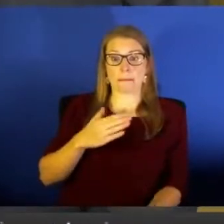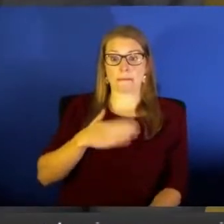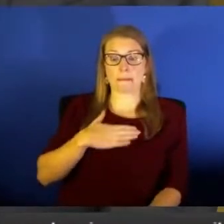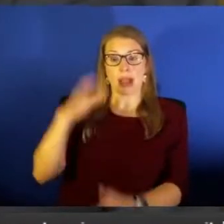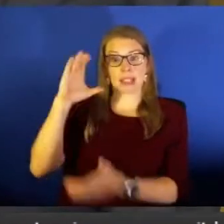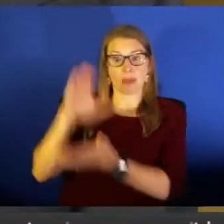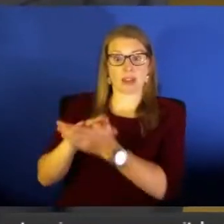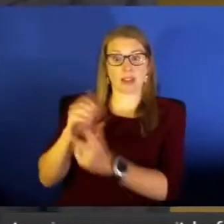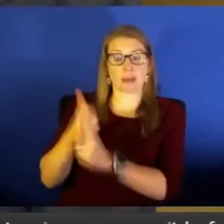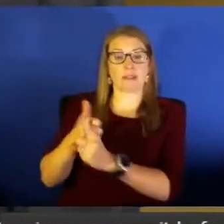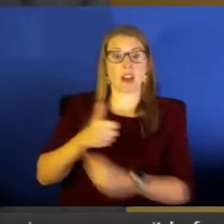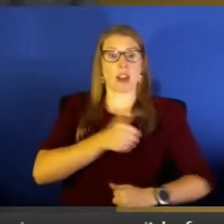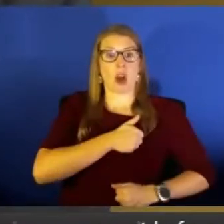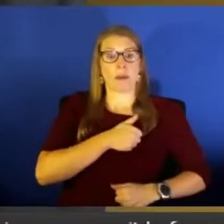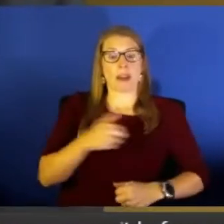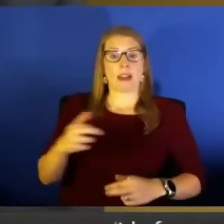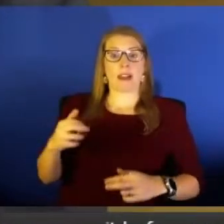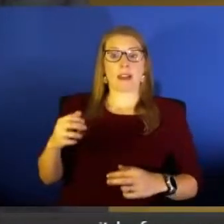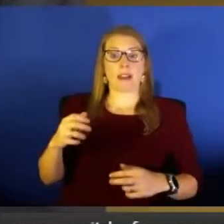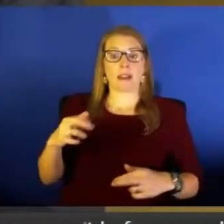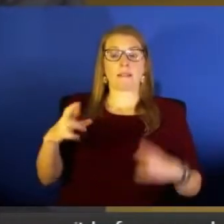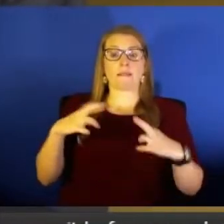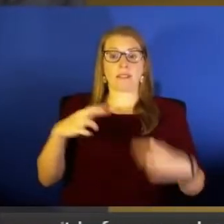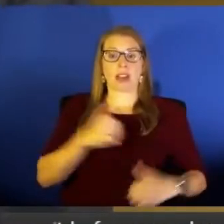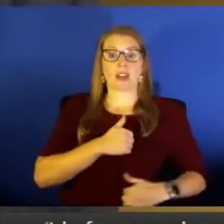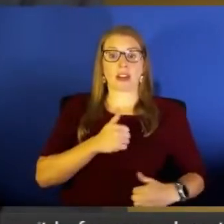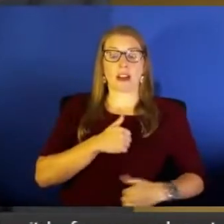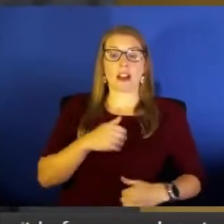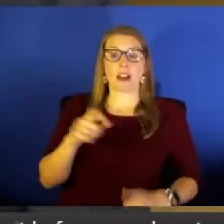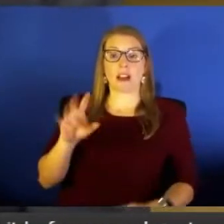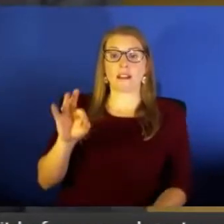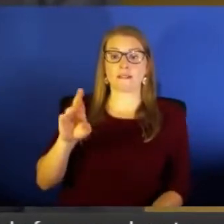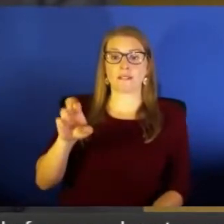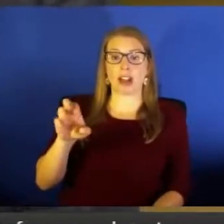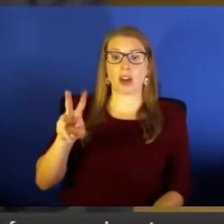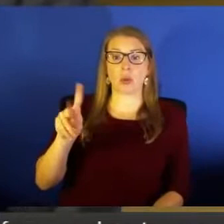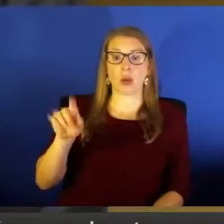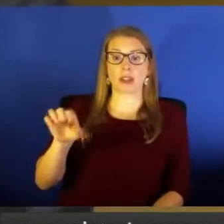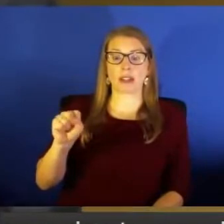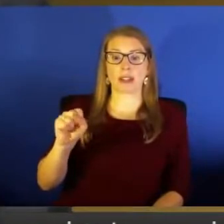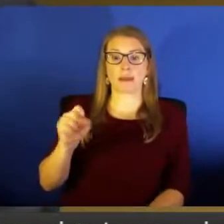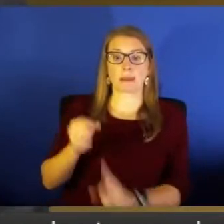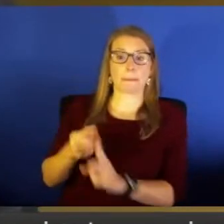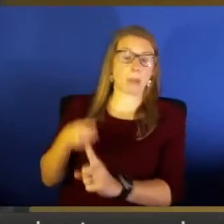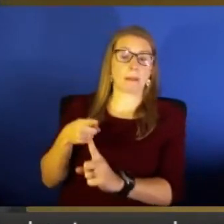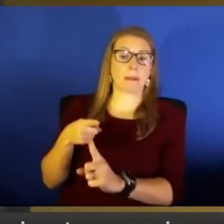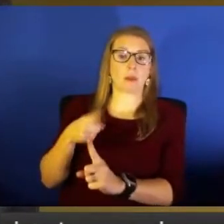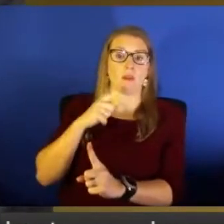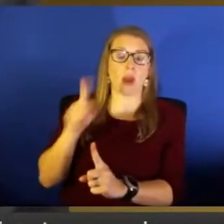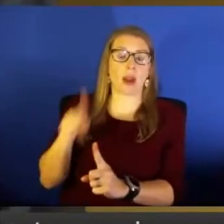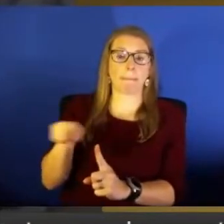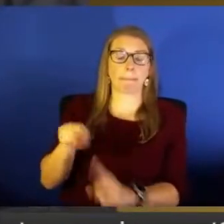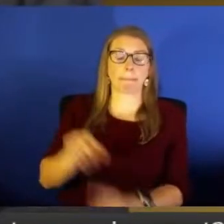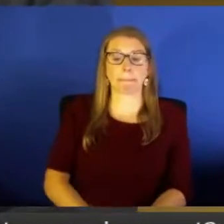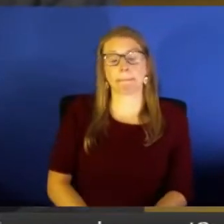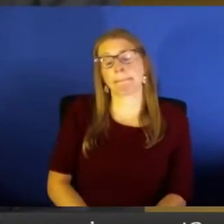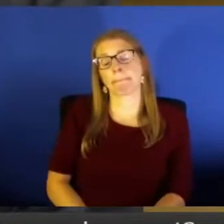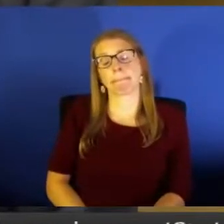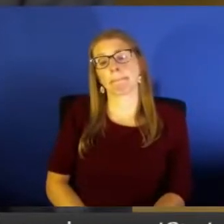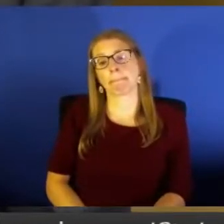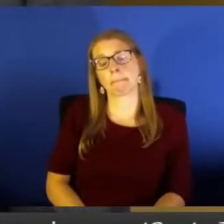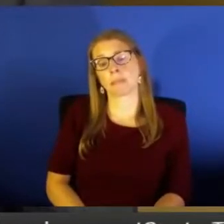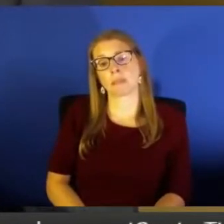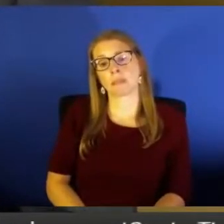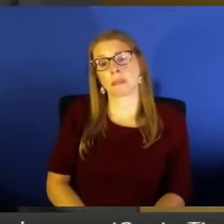veteran, and fireworks are always a big trigger for him. What else could you tell us about that? And what do you hear from